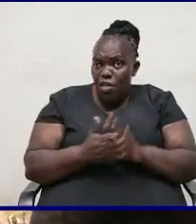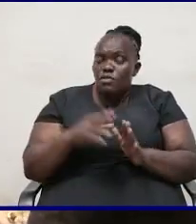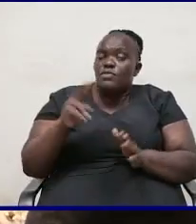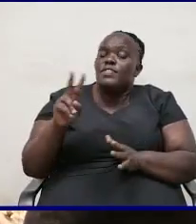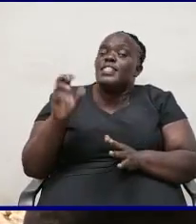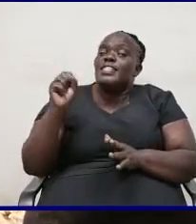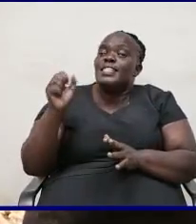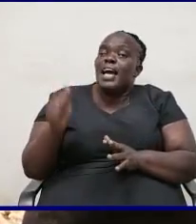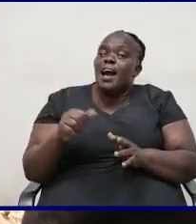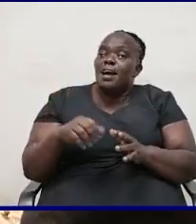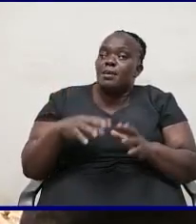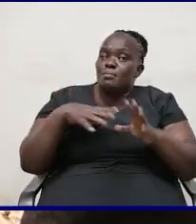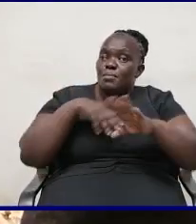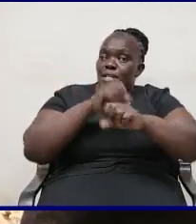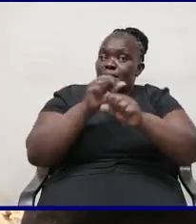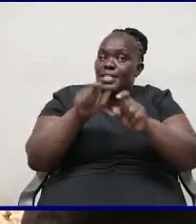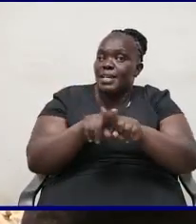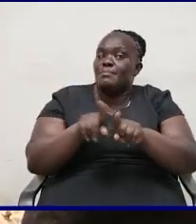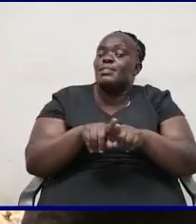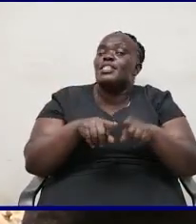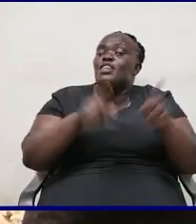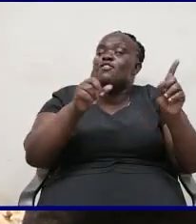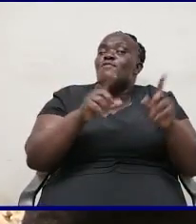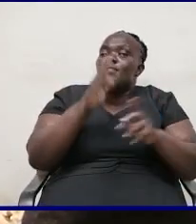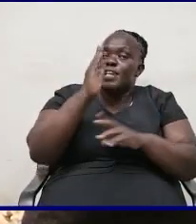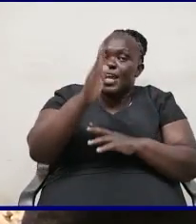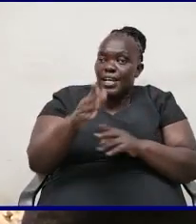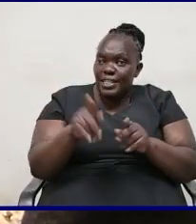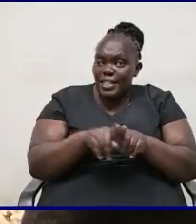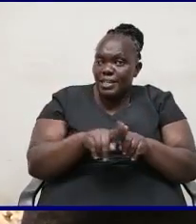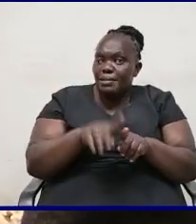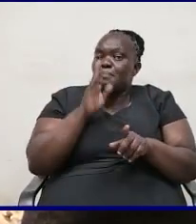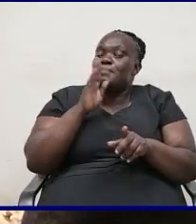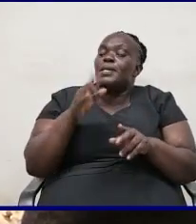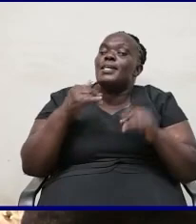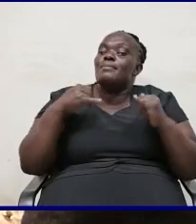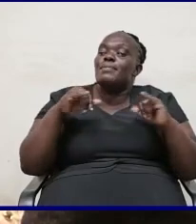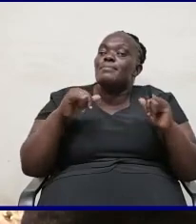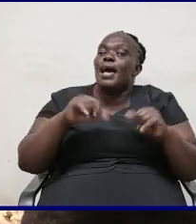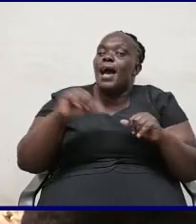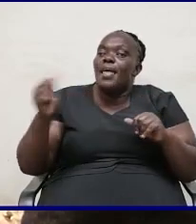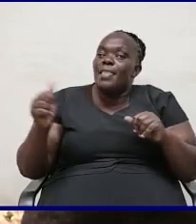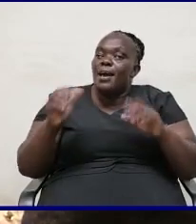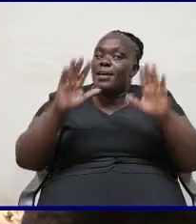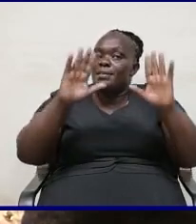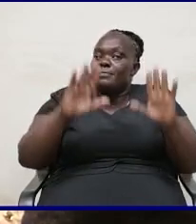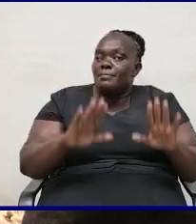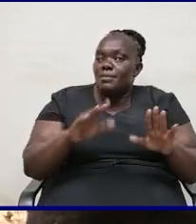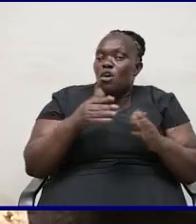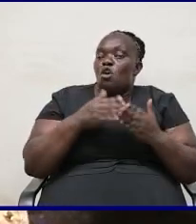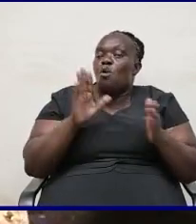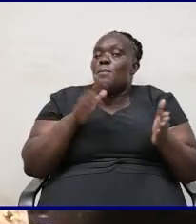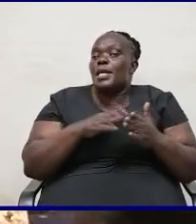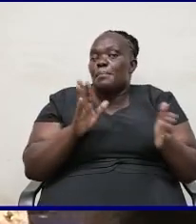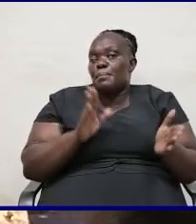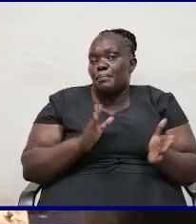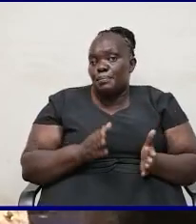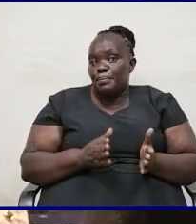Correct. Which His Excellency the President himself directed, and is already being implemented. The other very critical component that opened